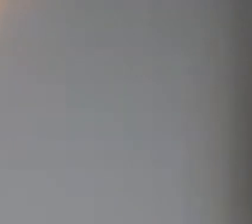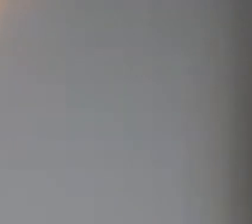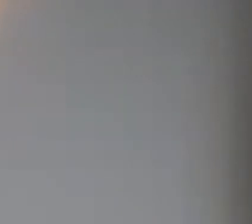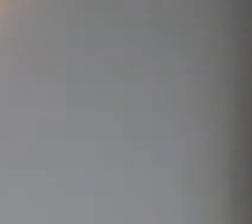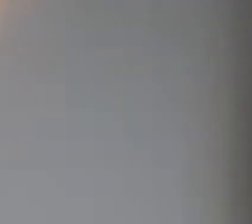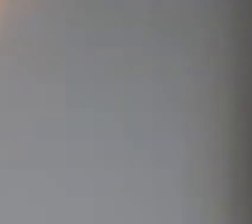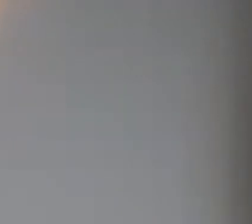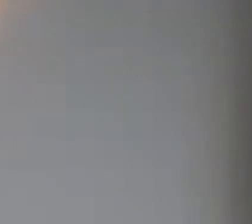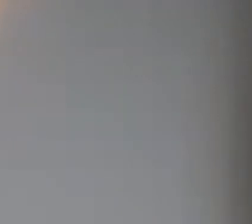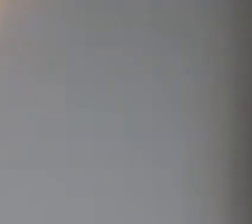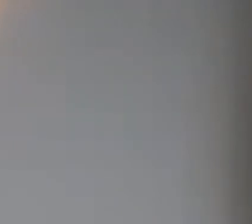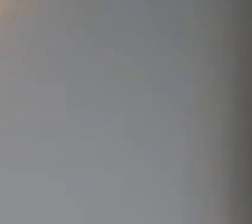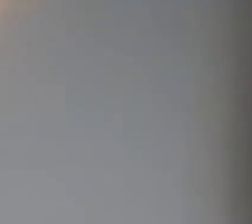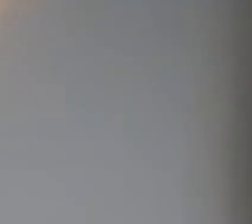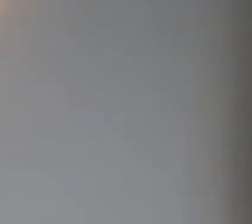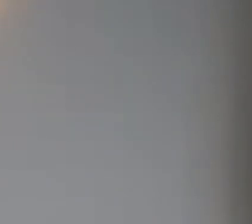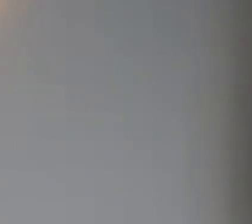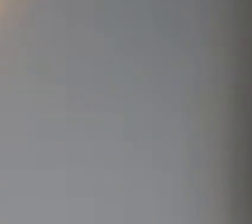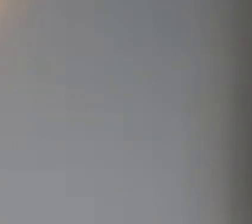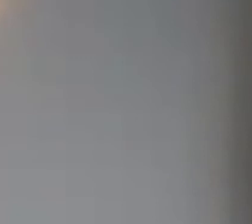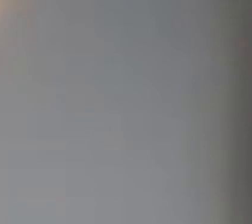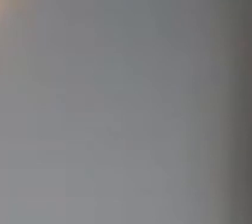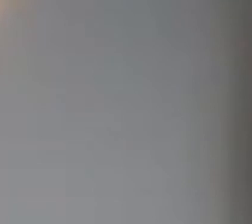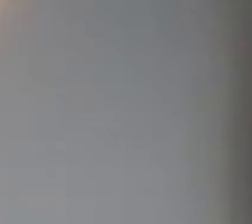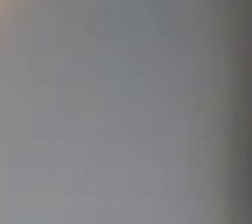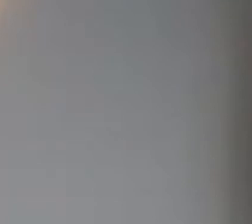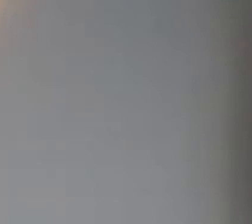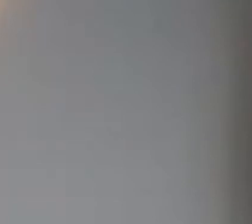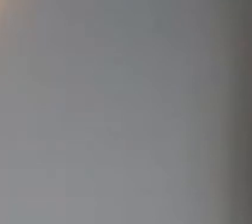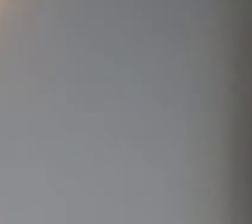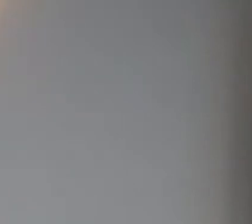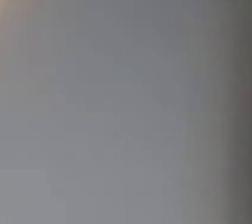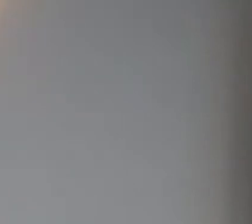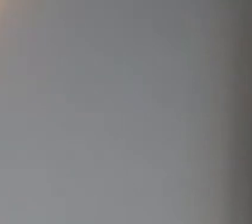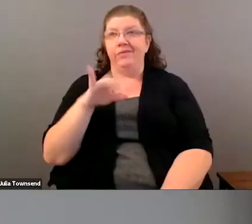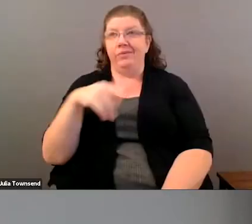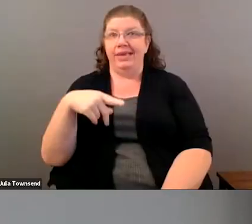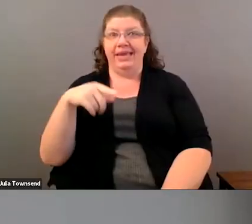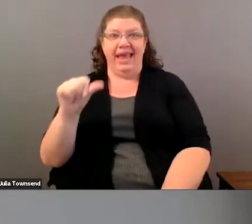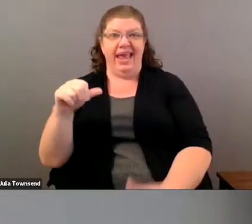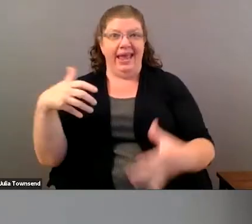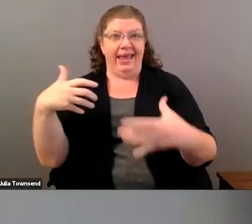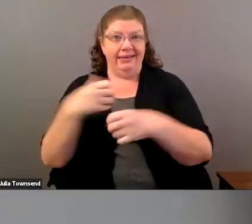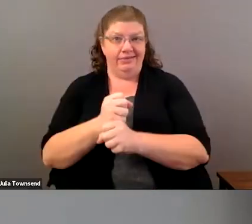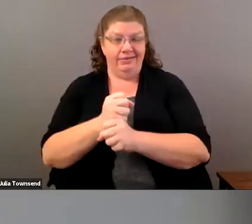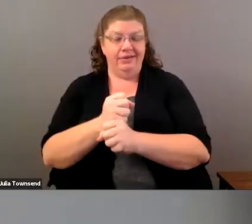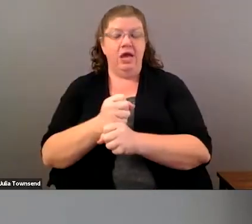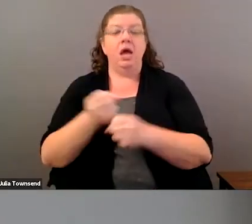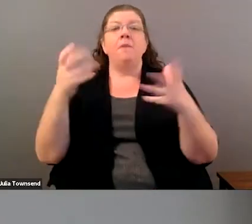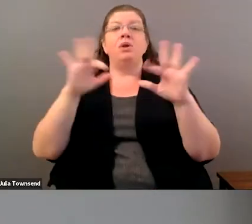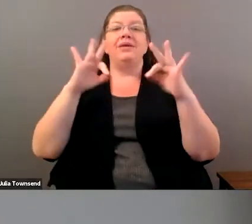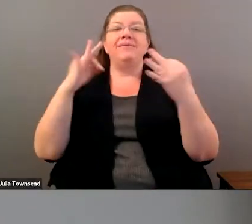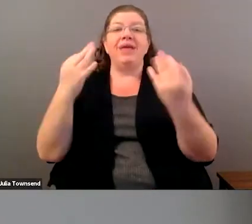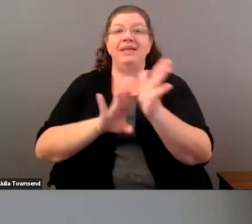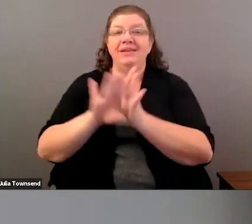Fowler Properties Acquisition, heretofore FPA, the multifamily development. And so for this